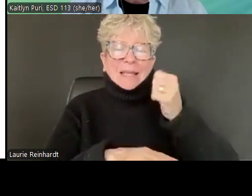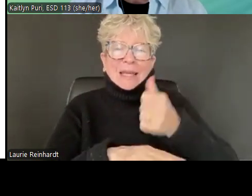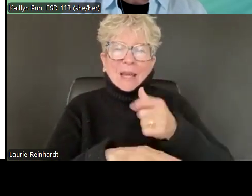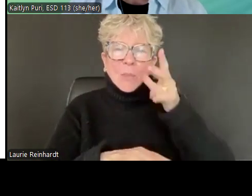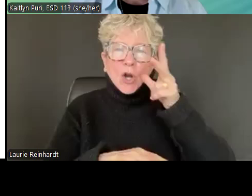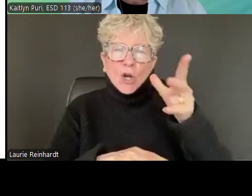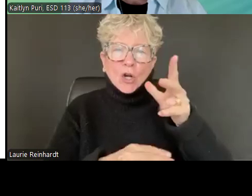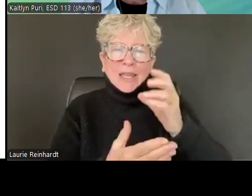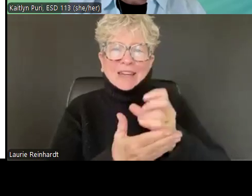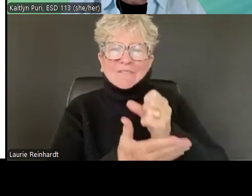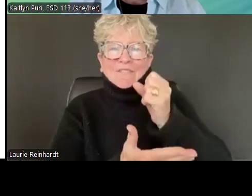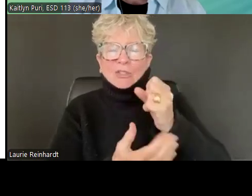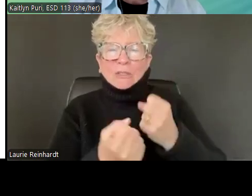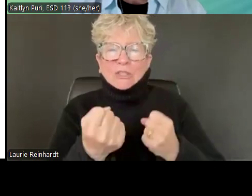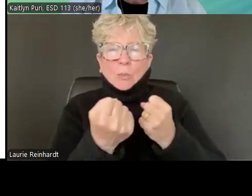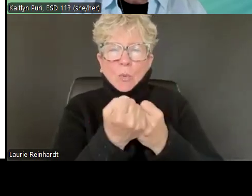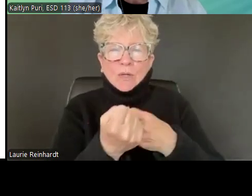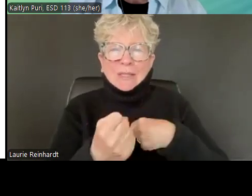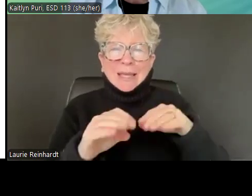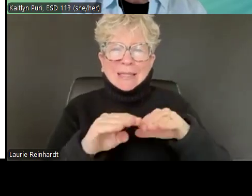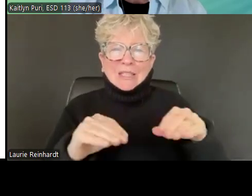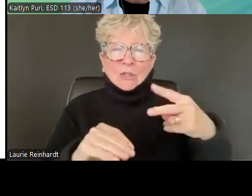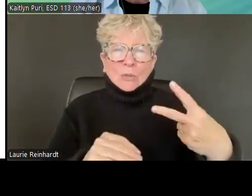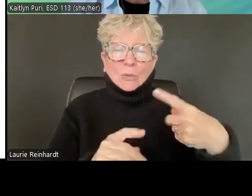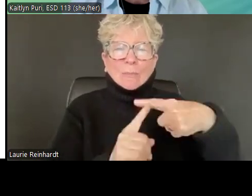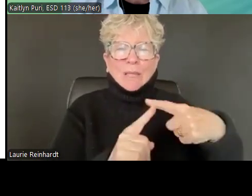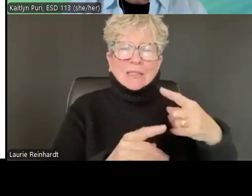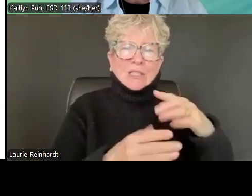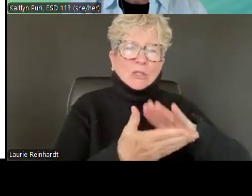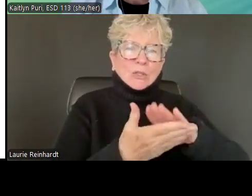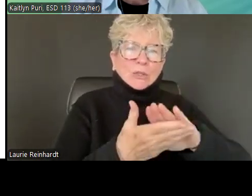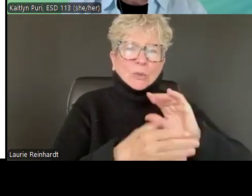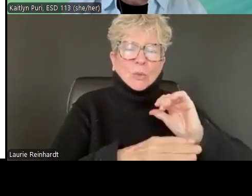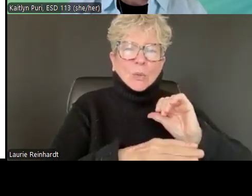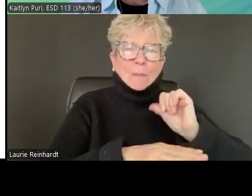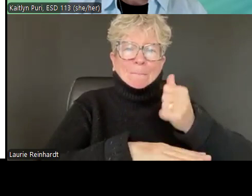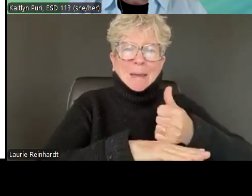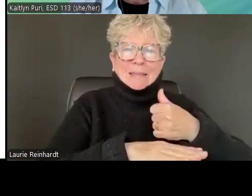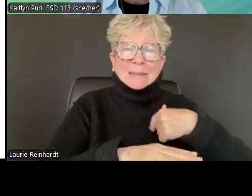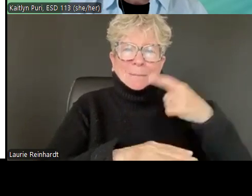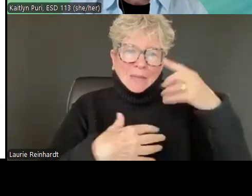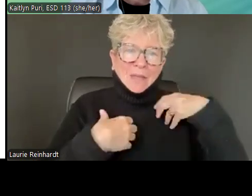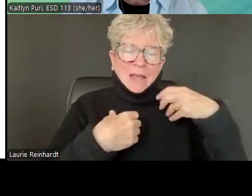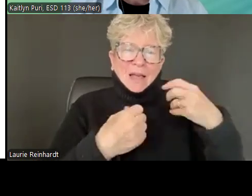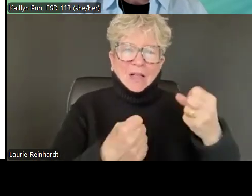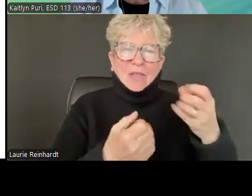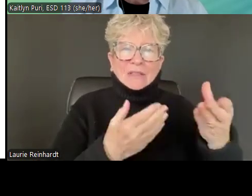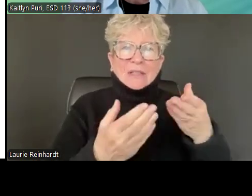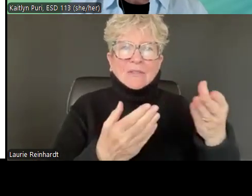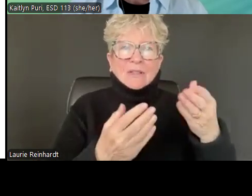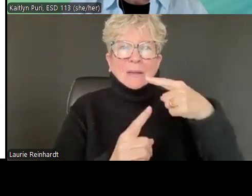2, as well as school-based mental health services or referral pathways at Tier 3 is important.